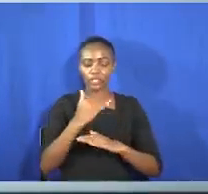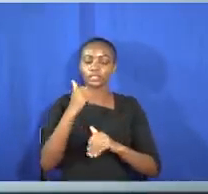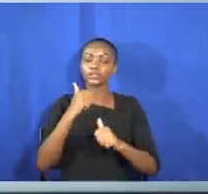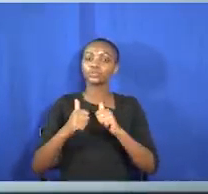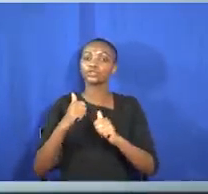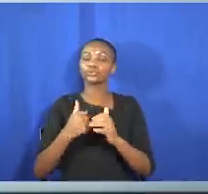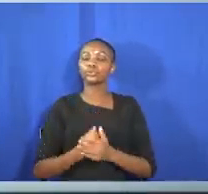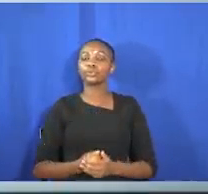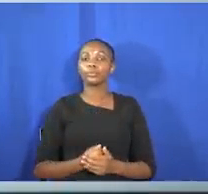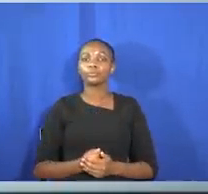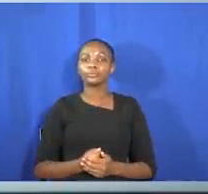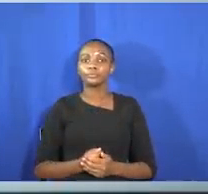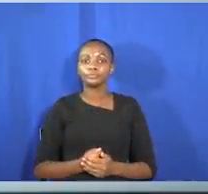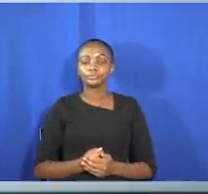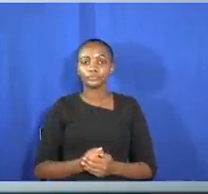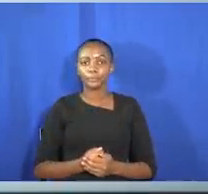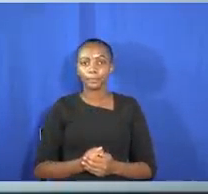the next